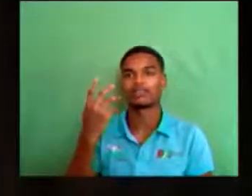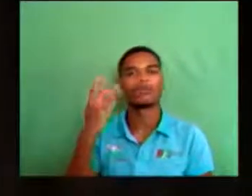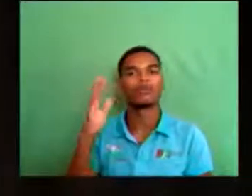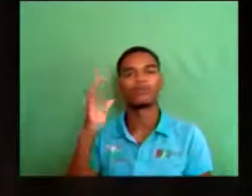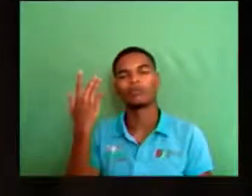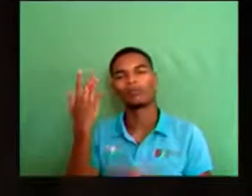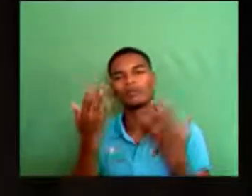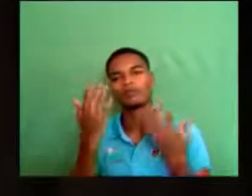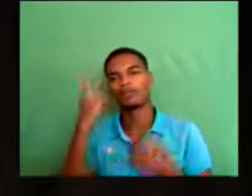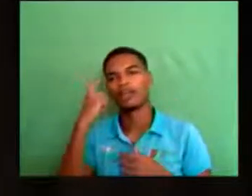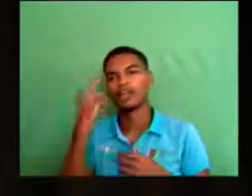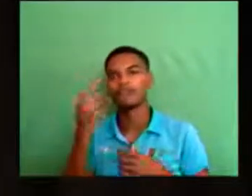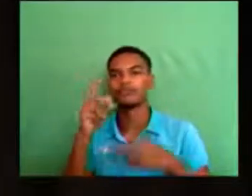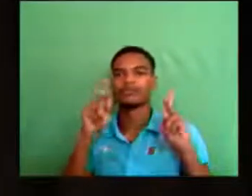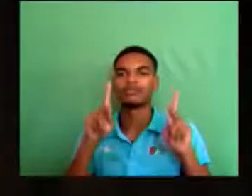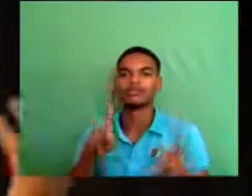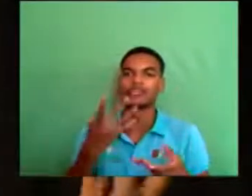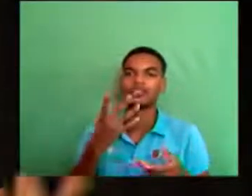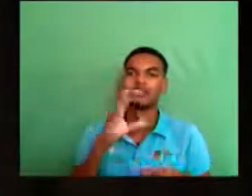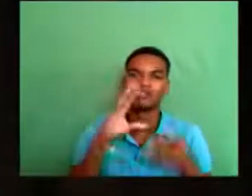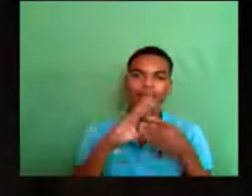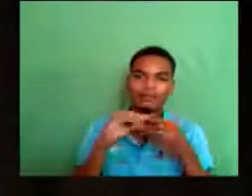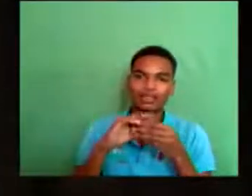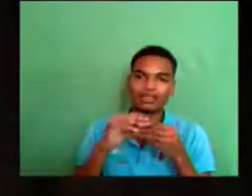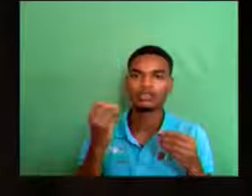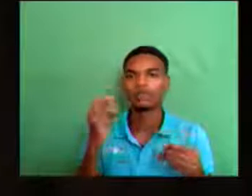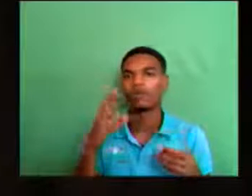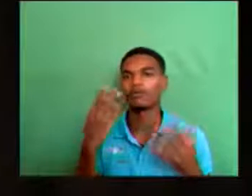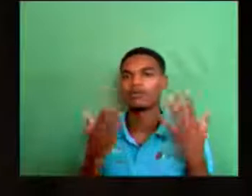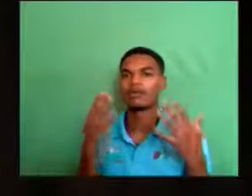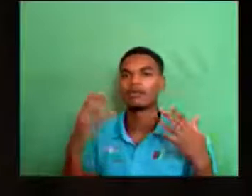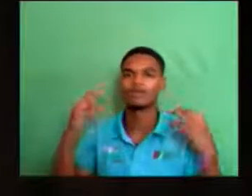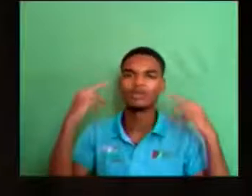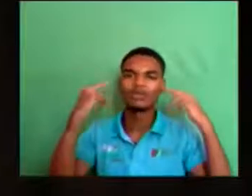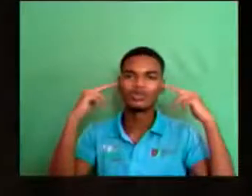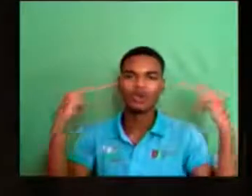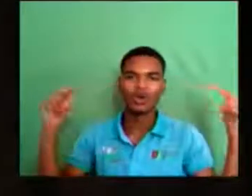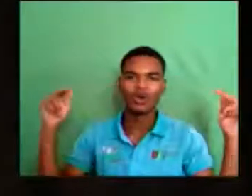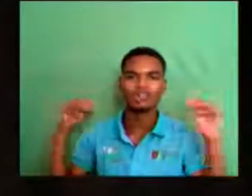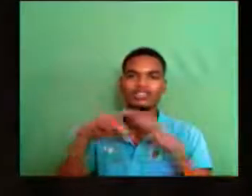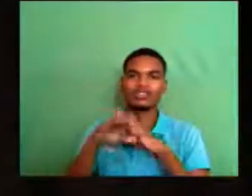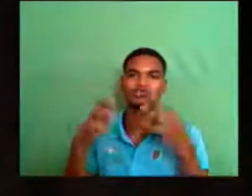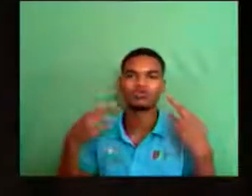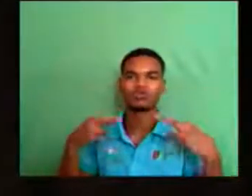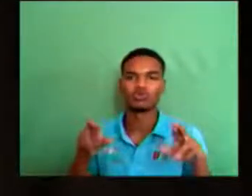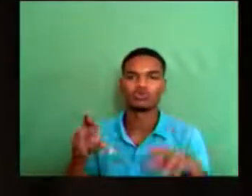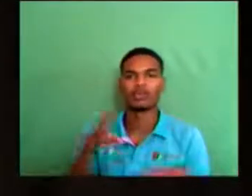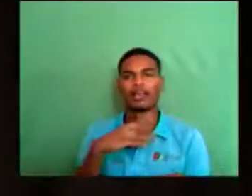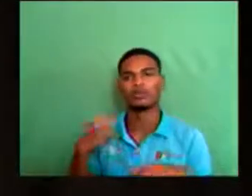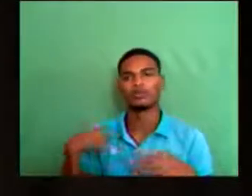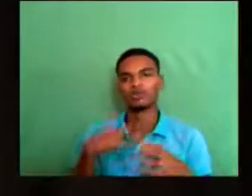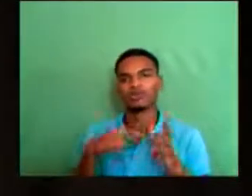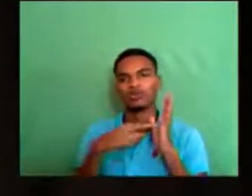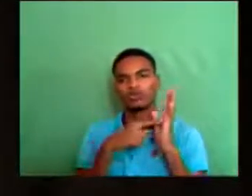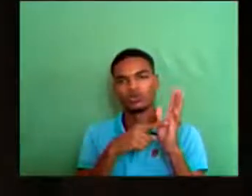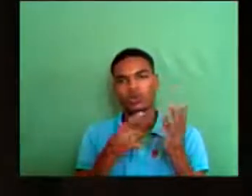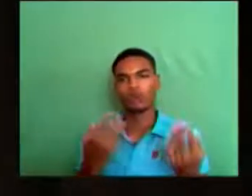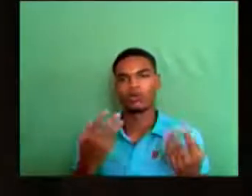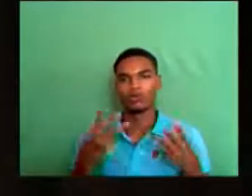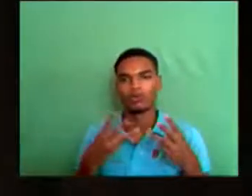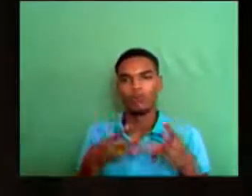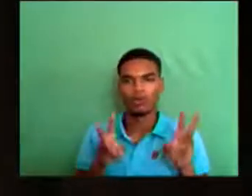person's speaking or that there's ambient noise in the room. And we showed them a way to bring